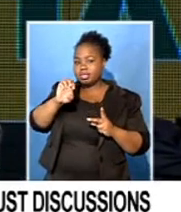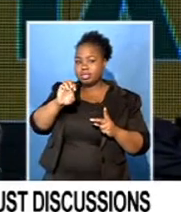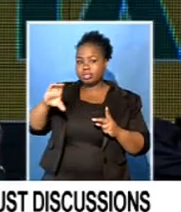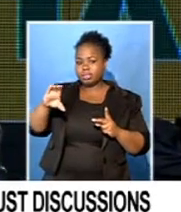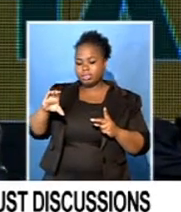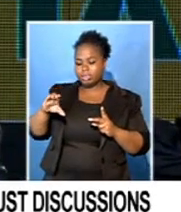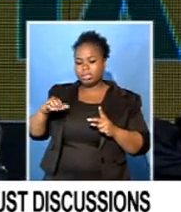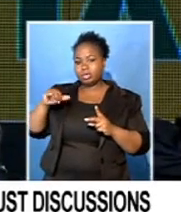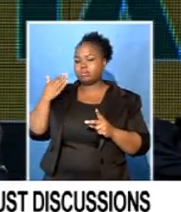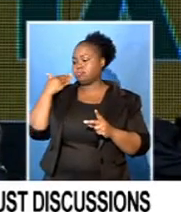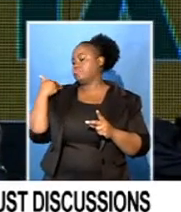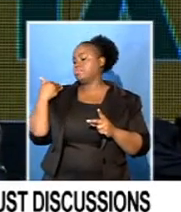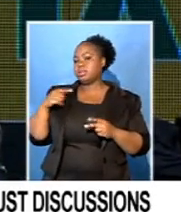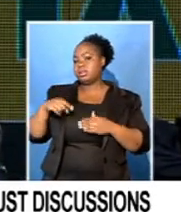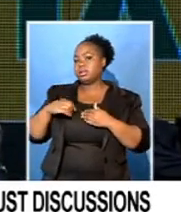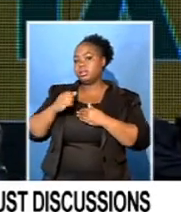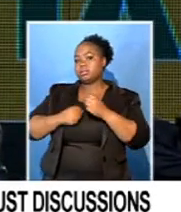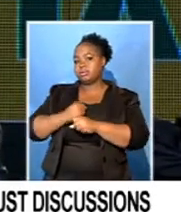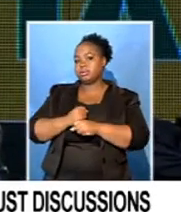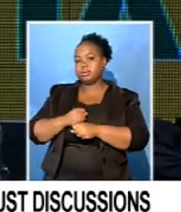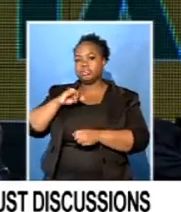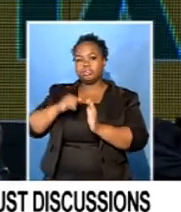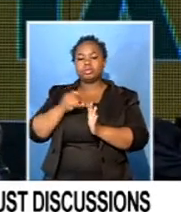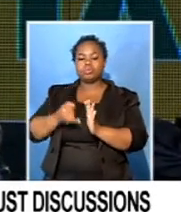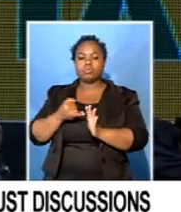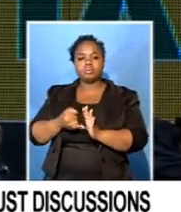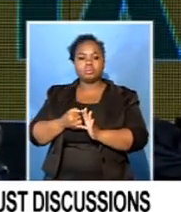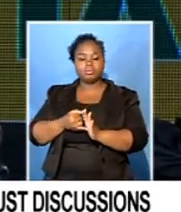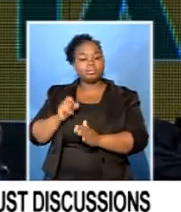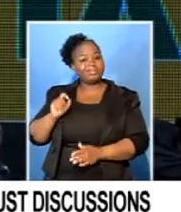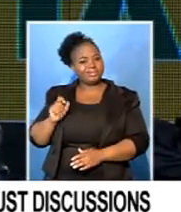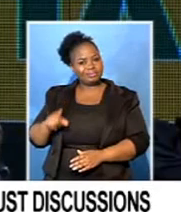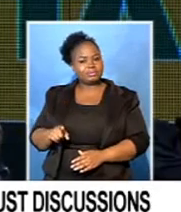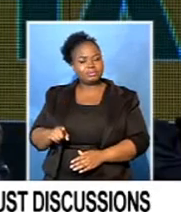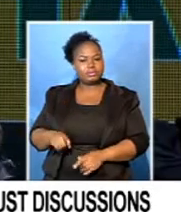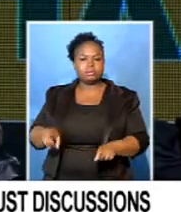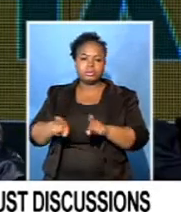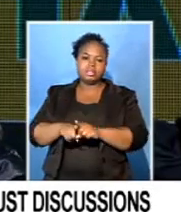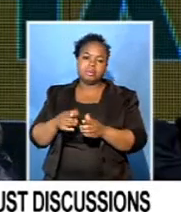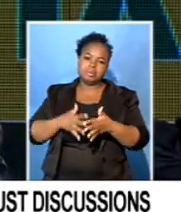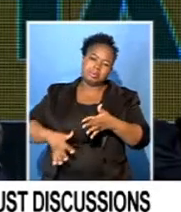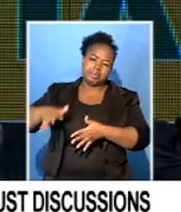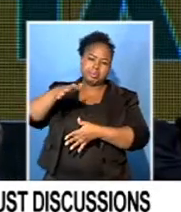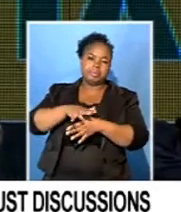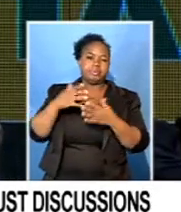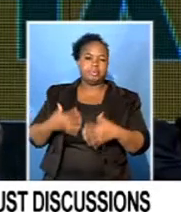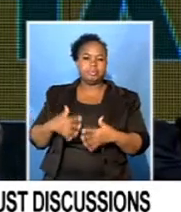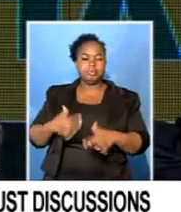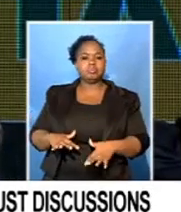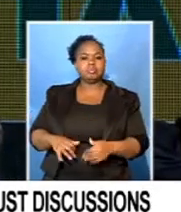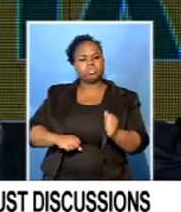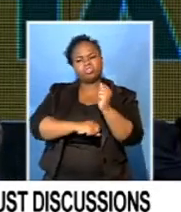January this year, refers to a fundamental change in